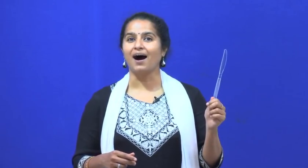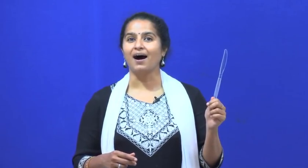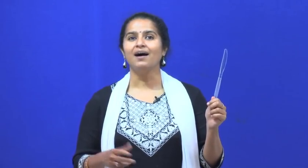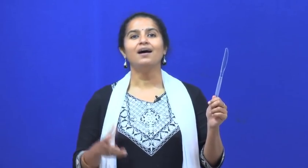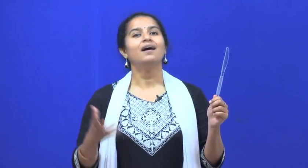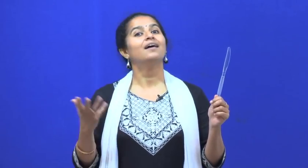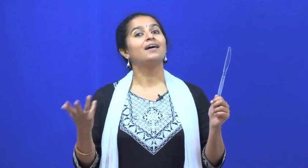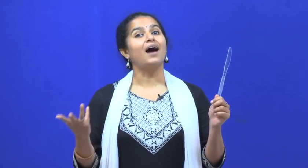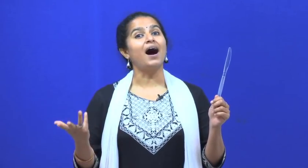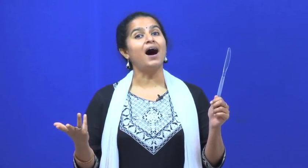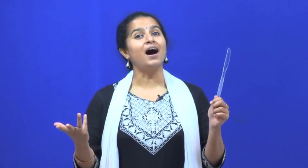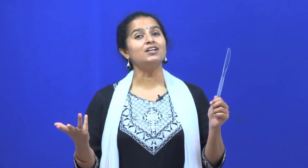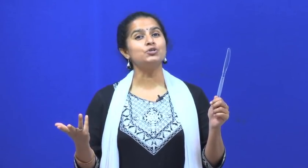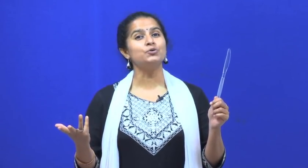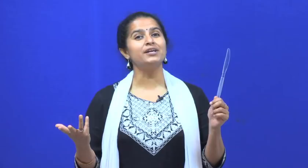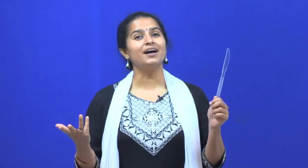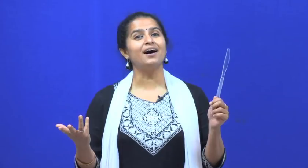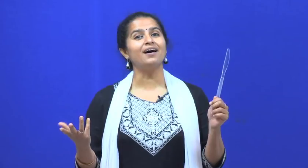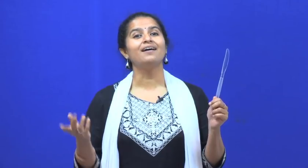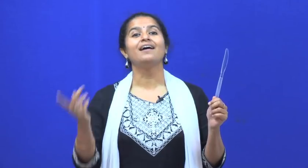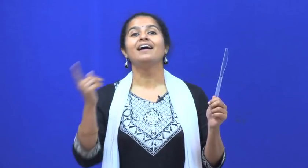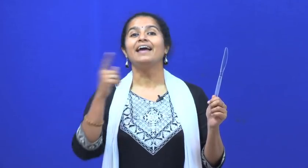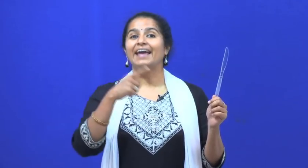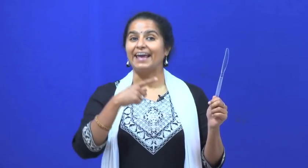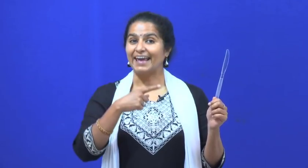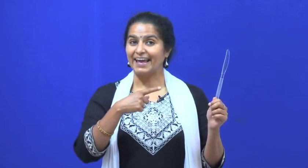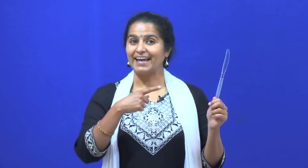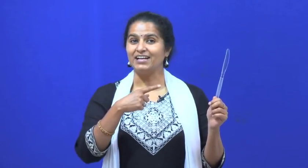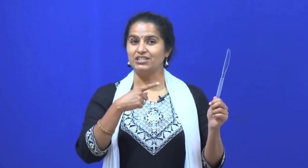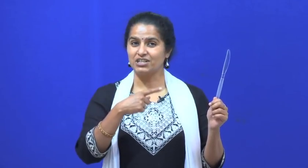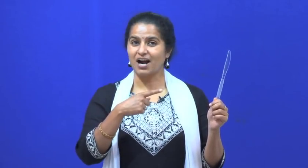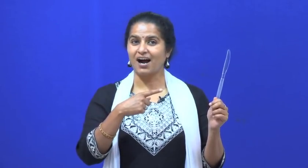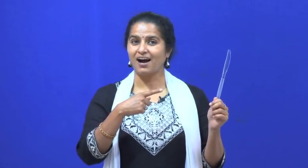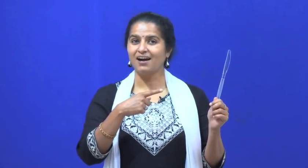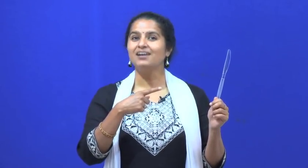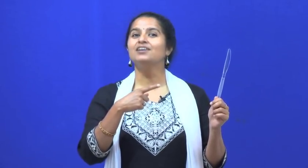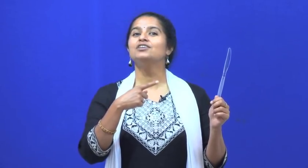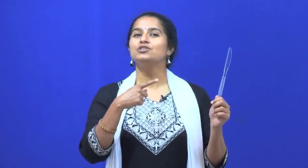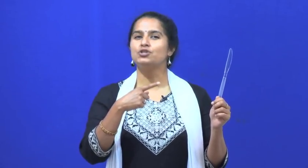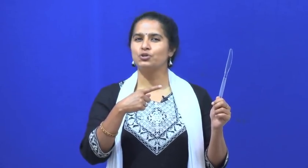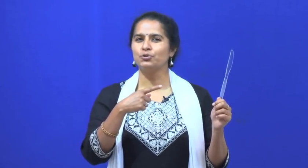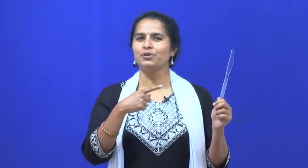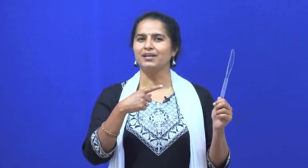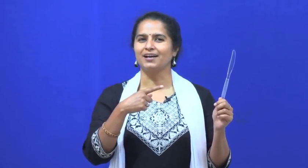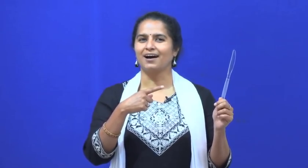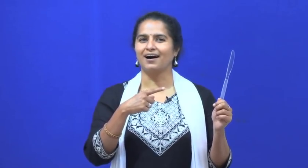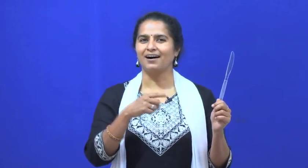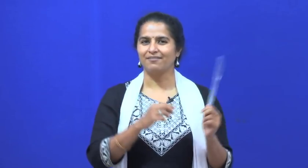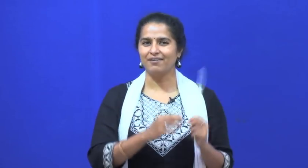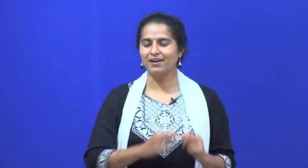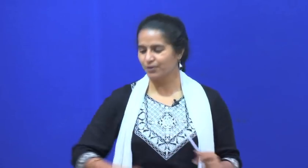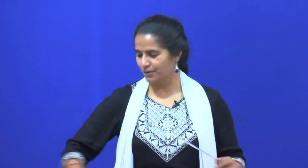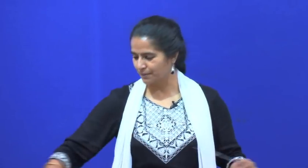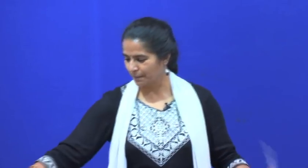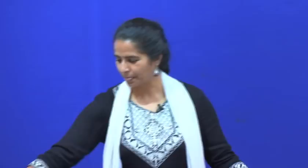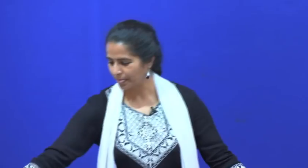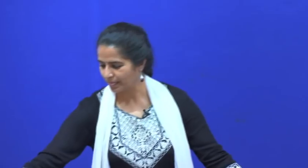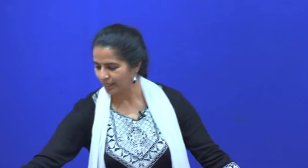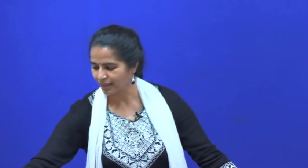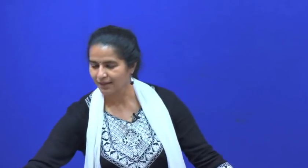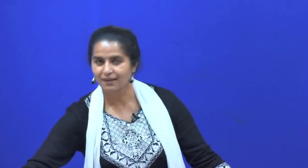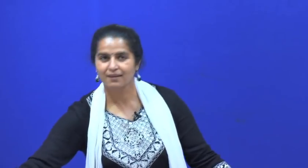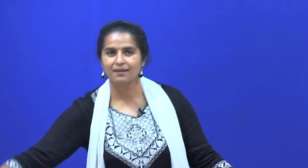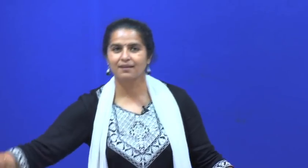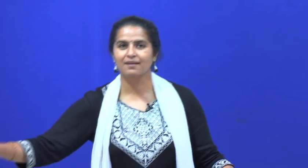churika. Ka churika? Esha churika. Very good.